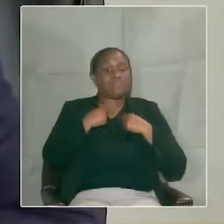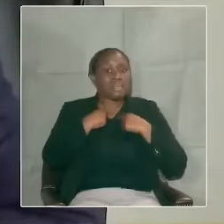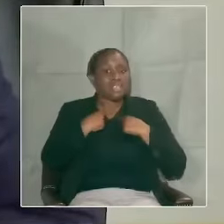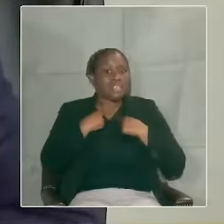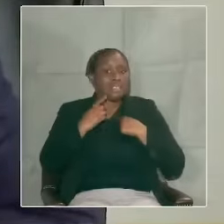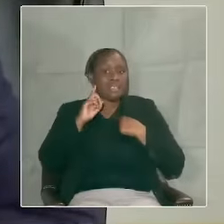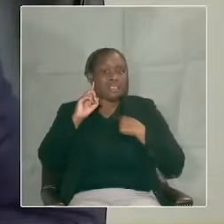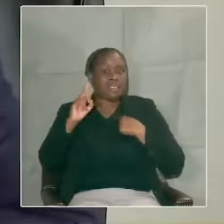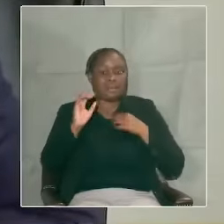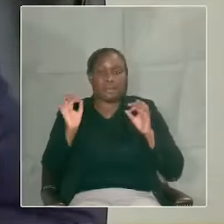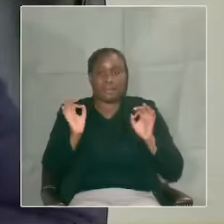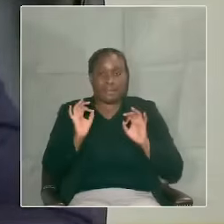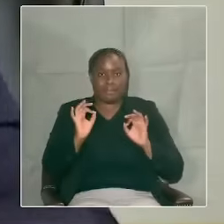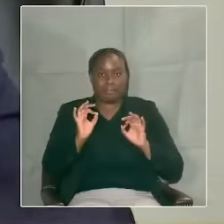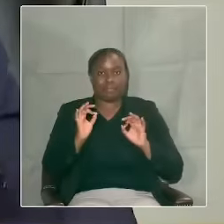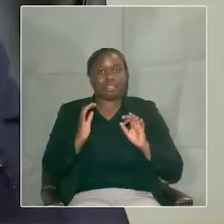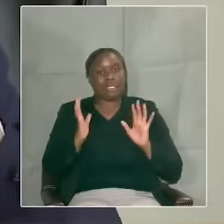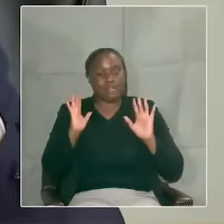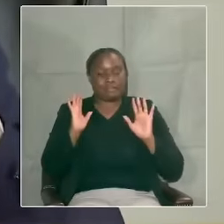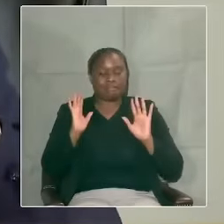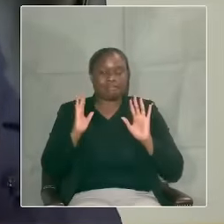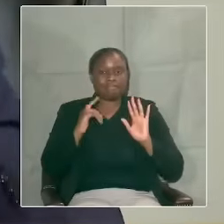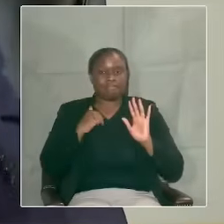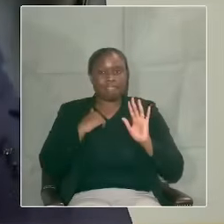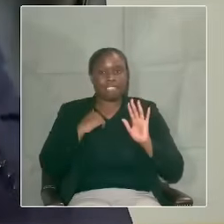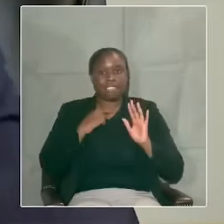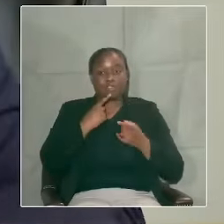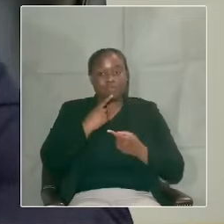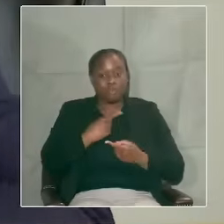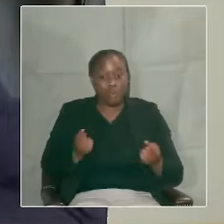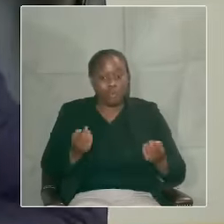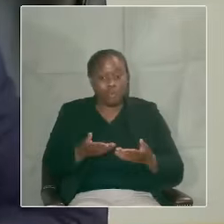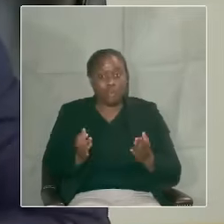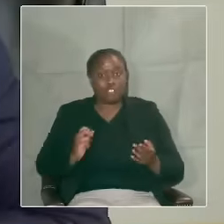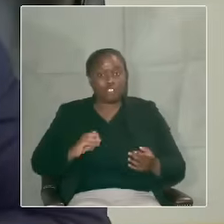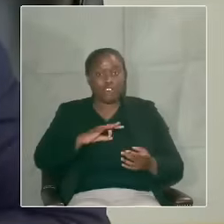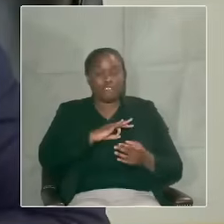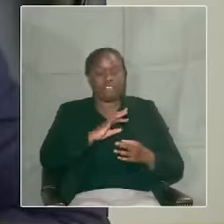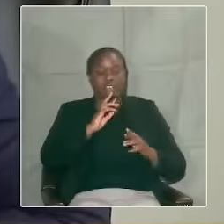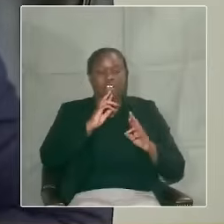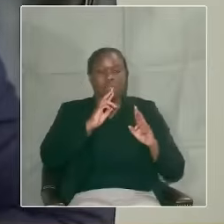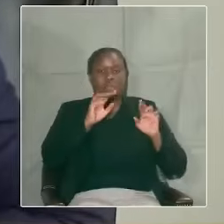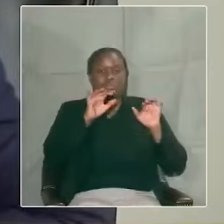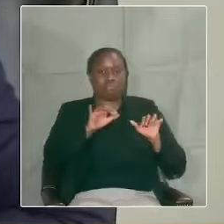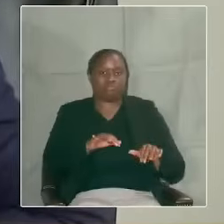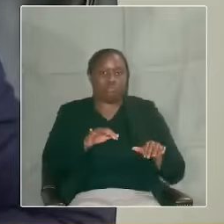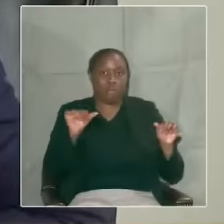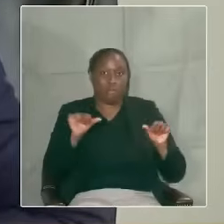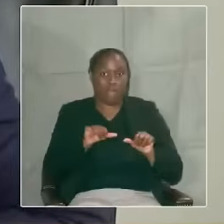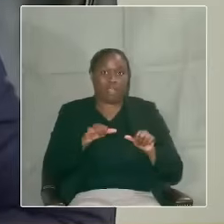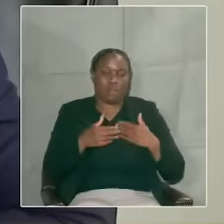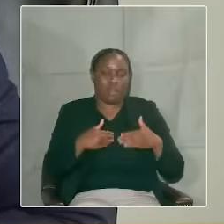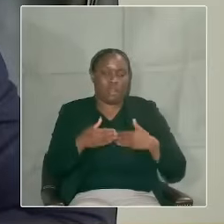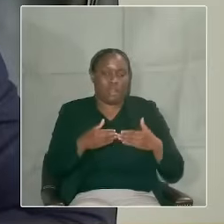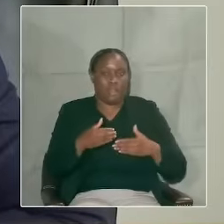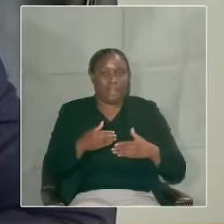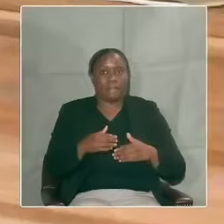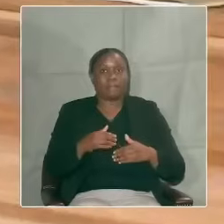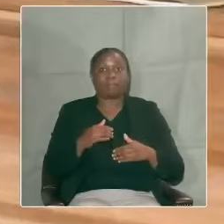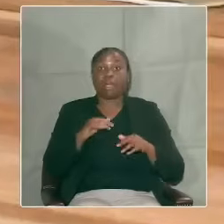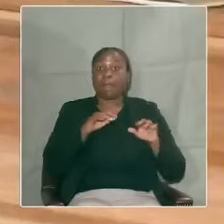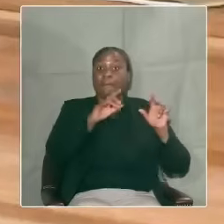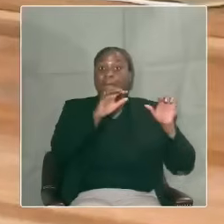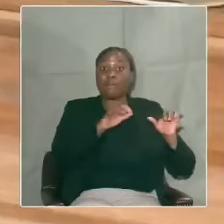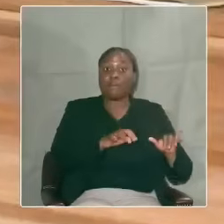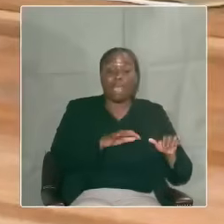instructions. Hence I said, no, prepare the reports, I'll see them when I come back. So it's prepared, don't